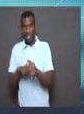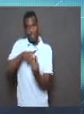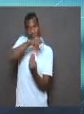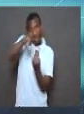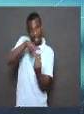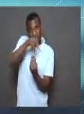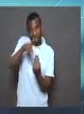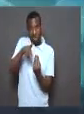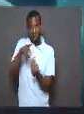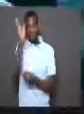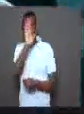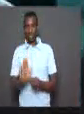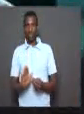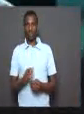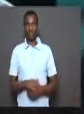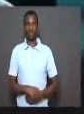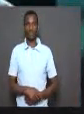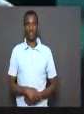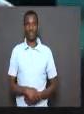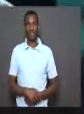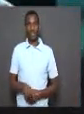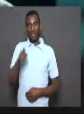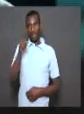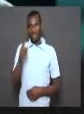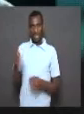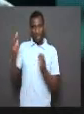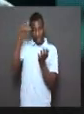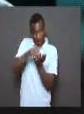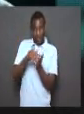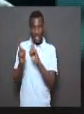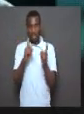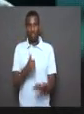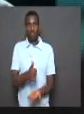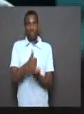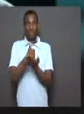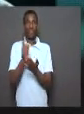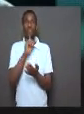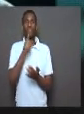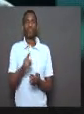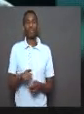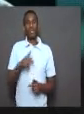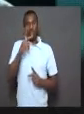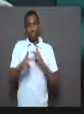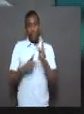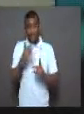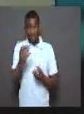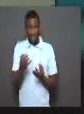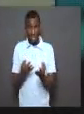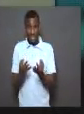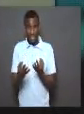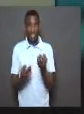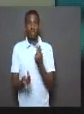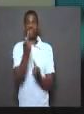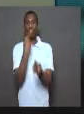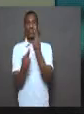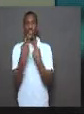particles of gas. It also helps describe the process of